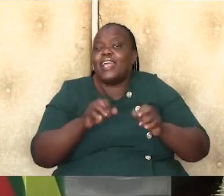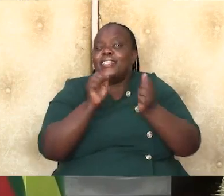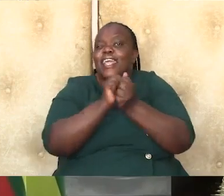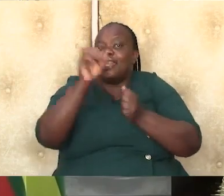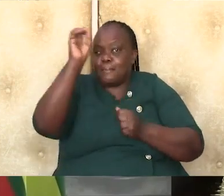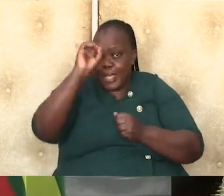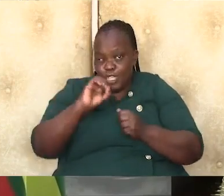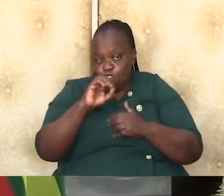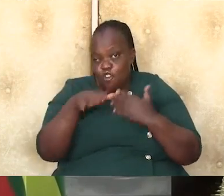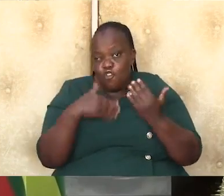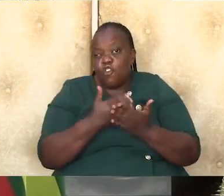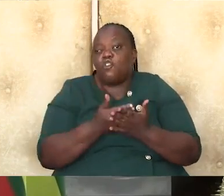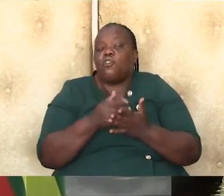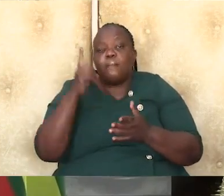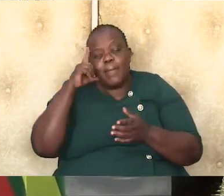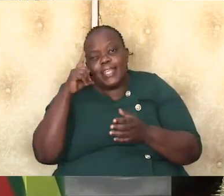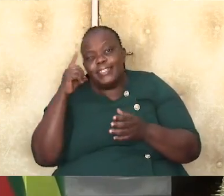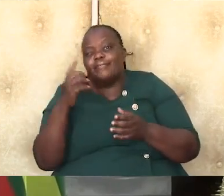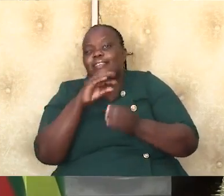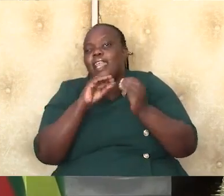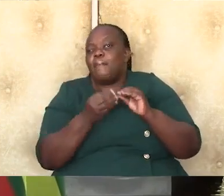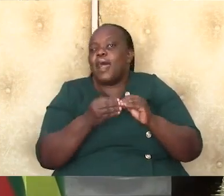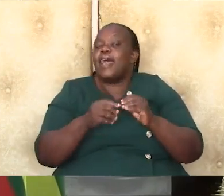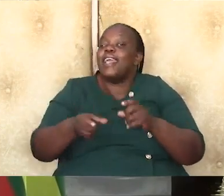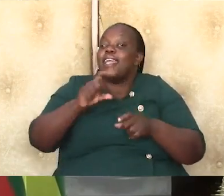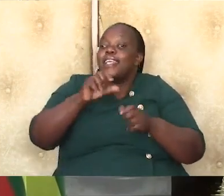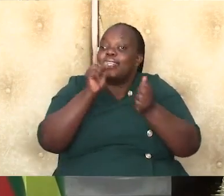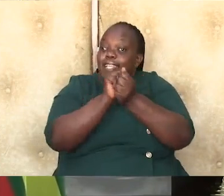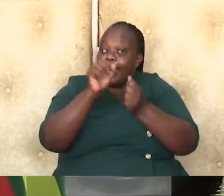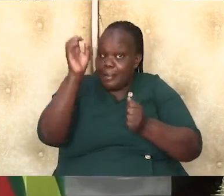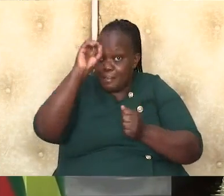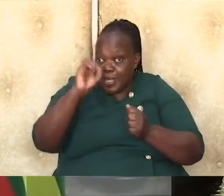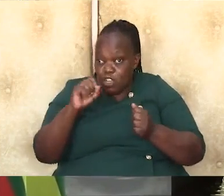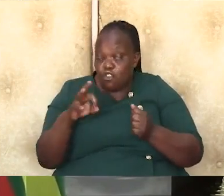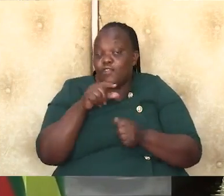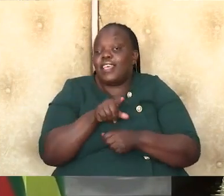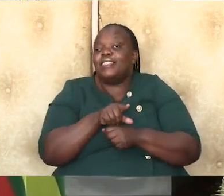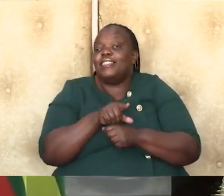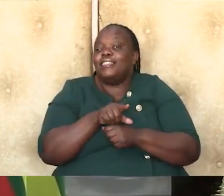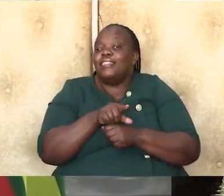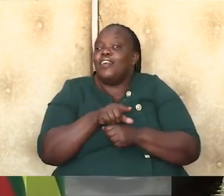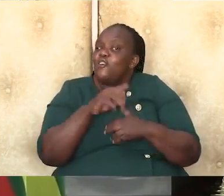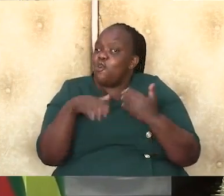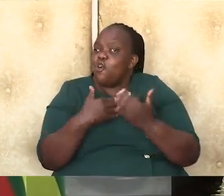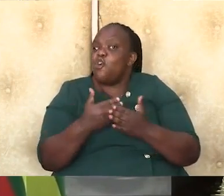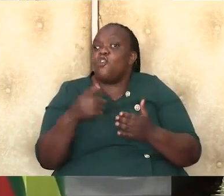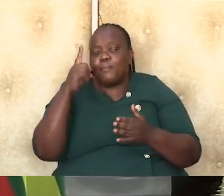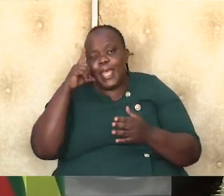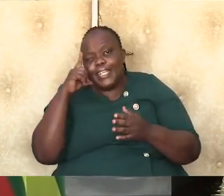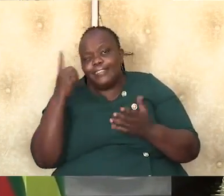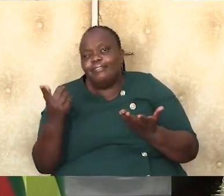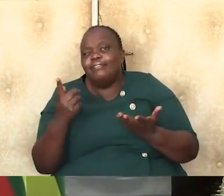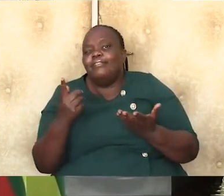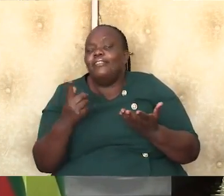of the whole bed capacity. So you can increase by about 10% of that. And combined bed occupancy has increased